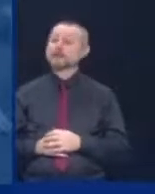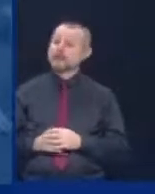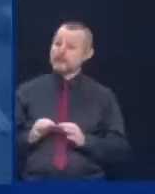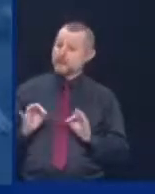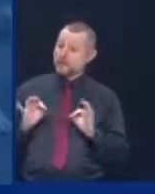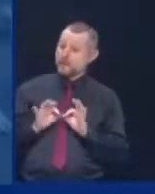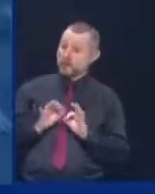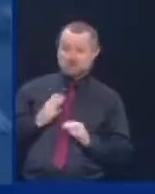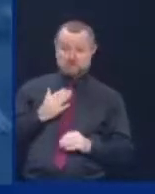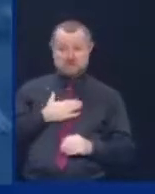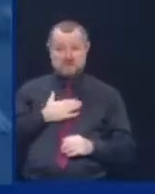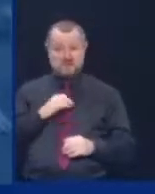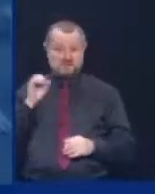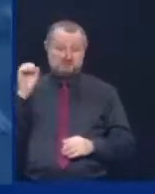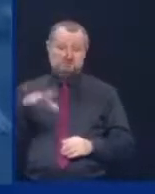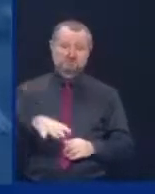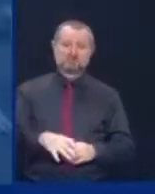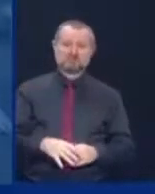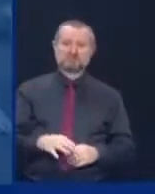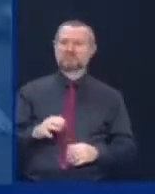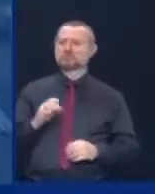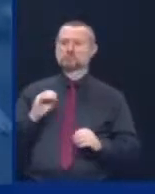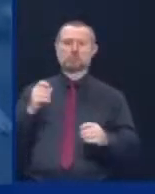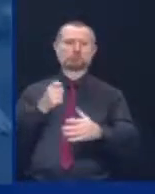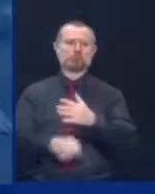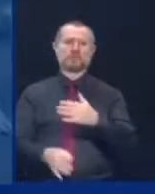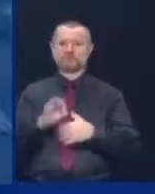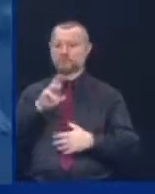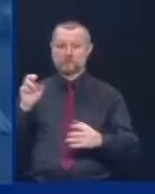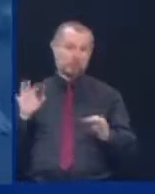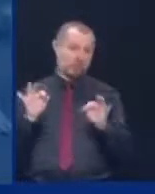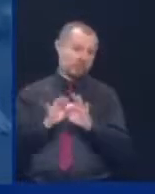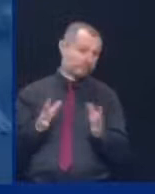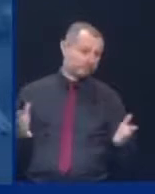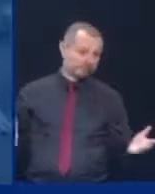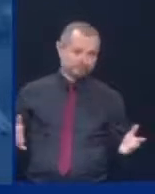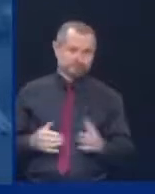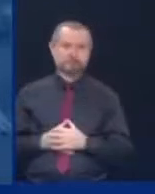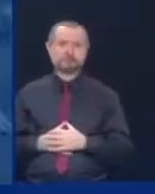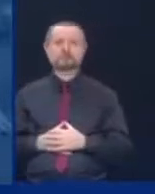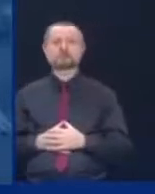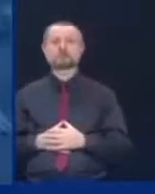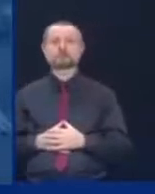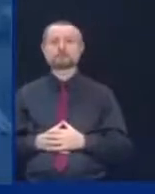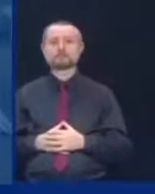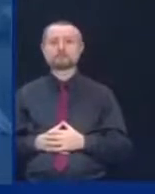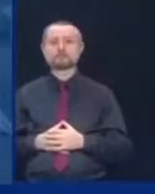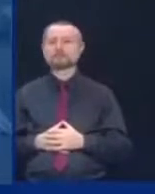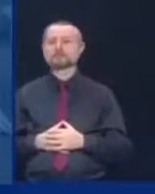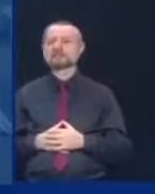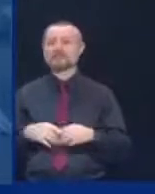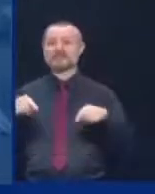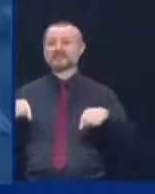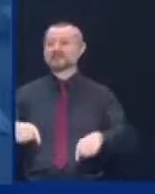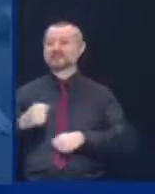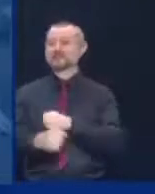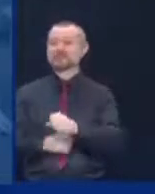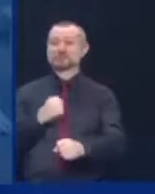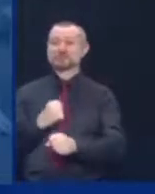don't pay for it, it's worth nothing. This is not a normal